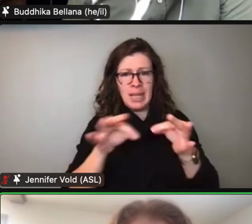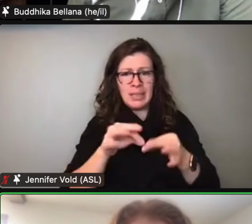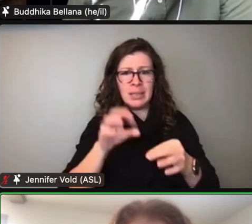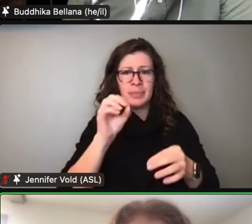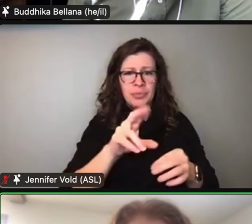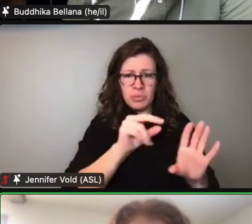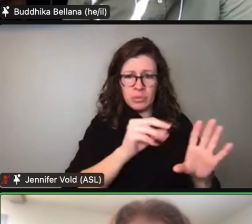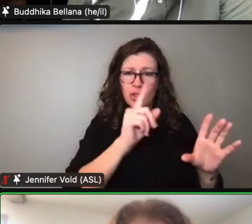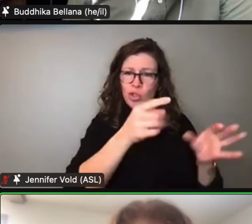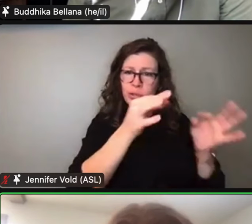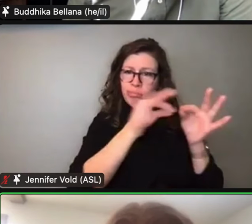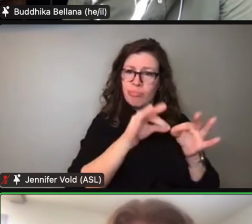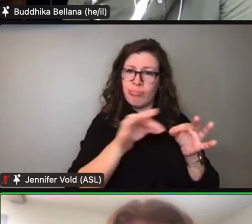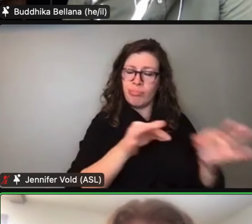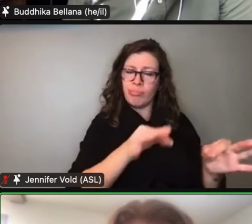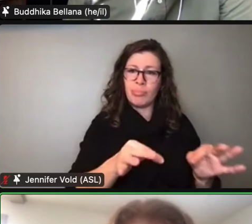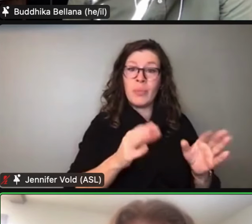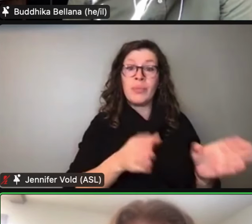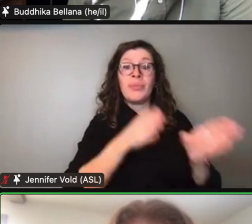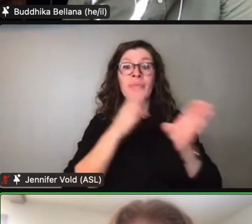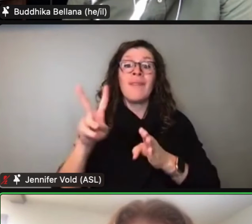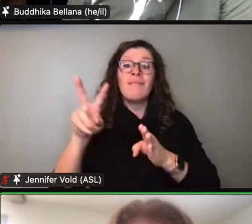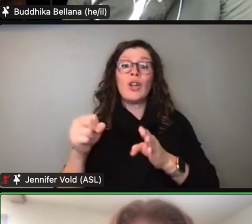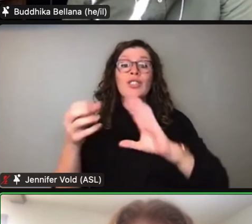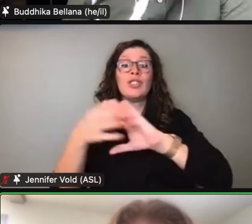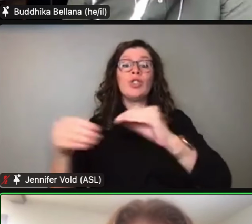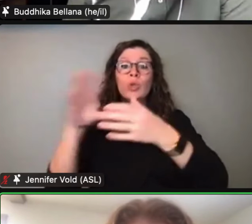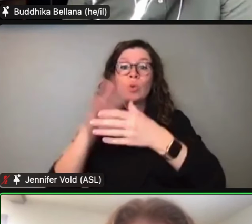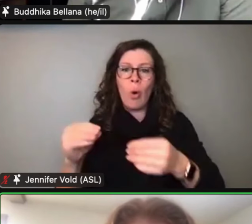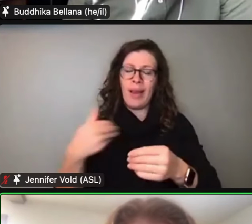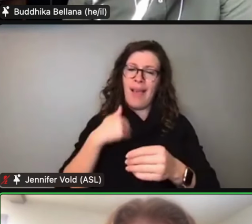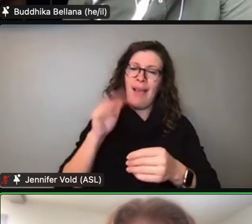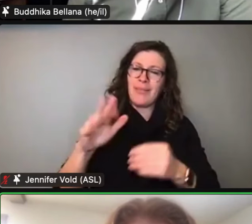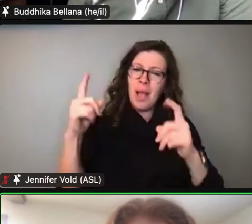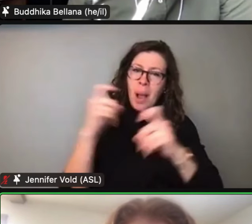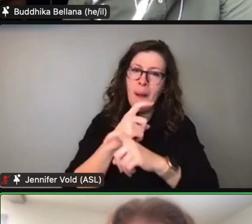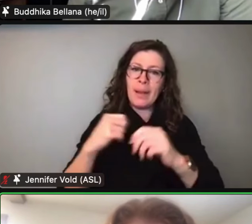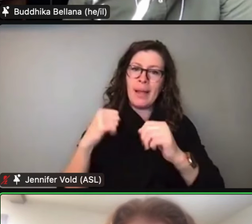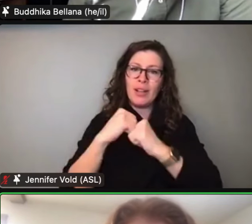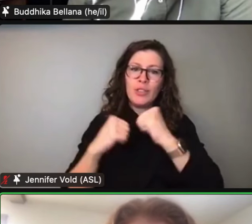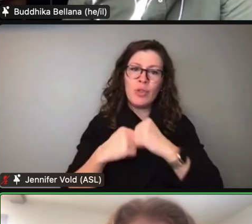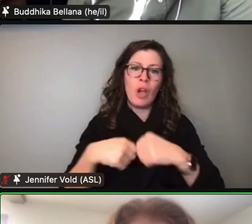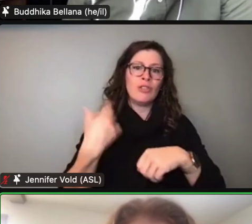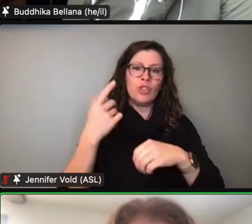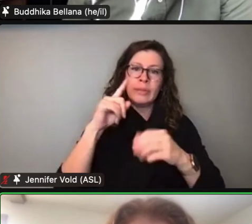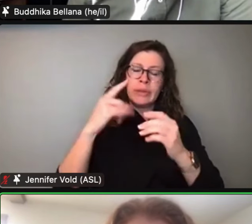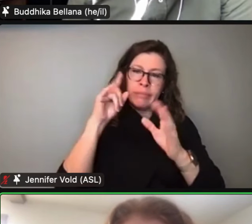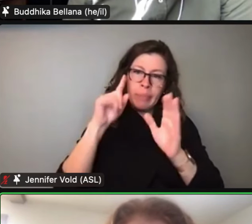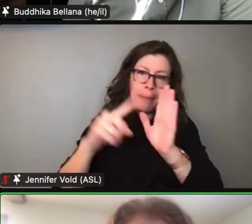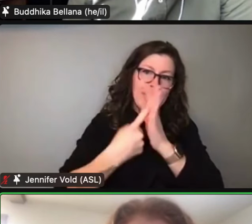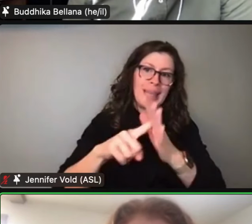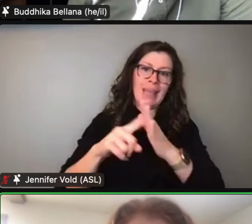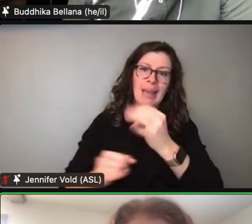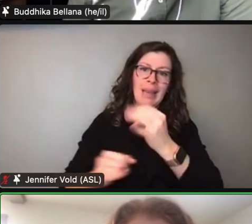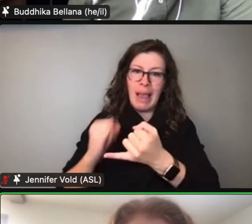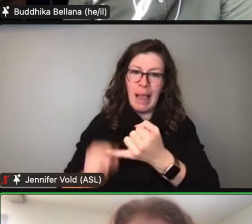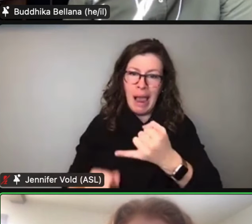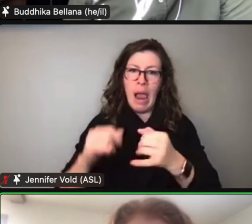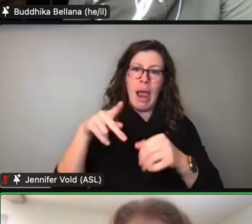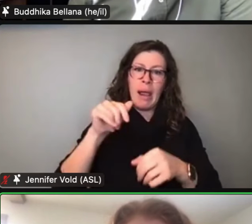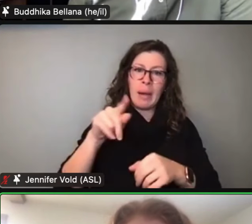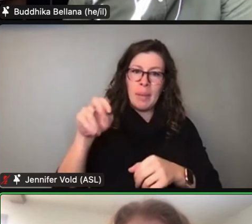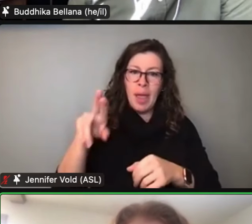and identifiable beginning and end, a pattern, some of which are cultural universals, etc. And could we get at this difference if